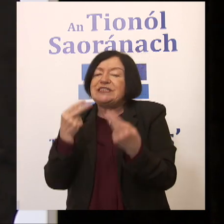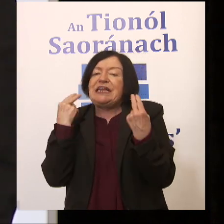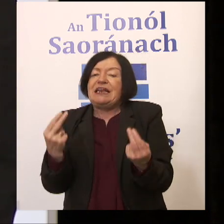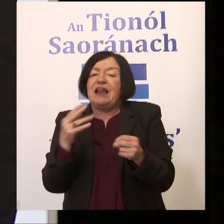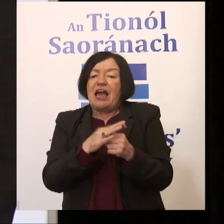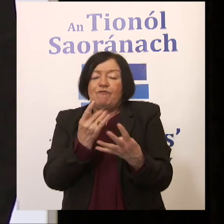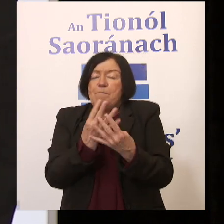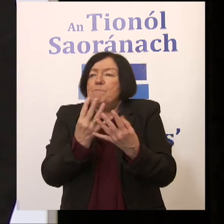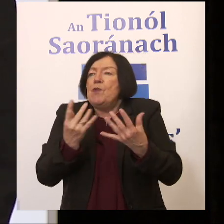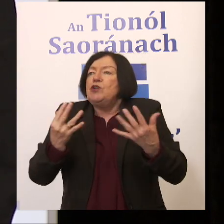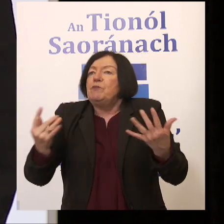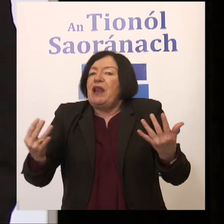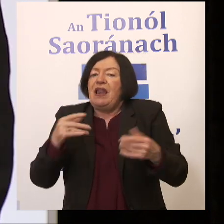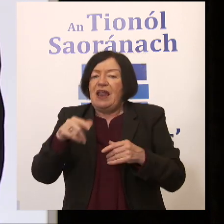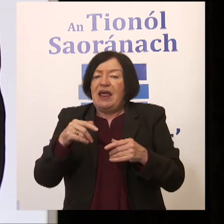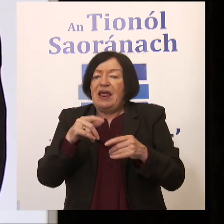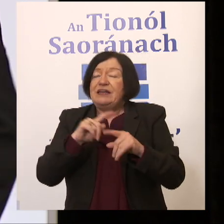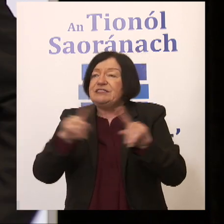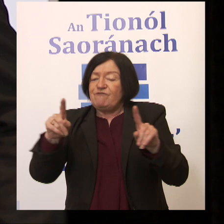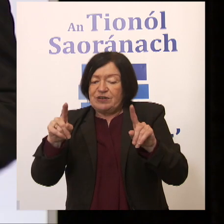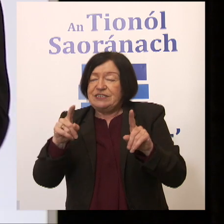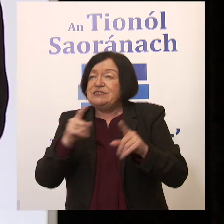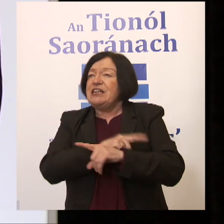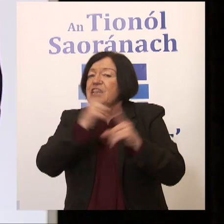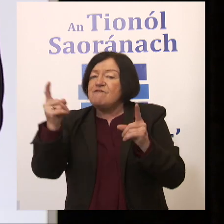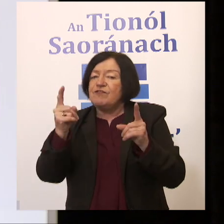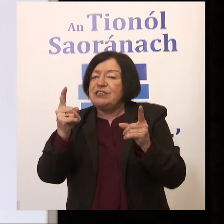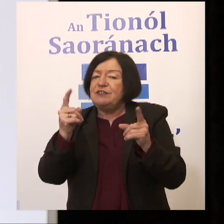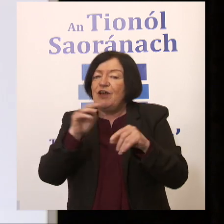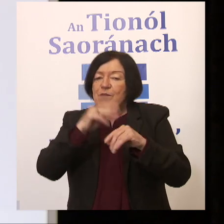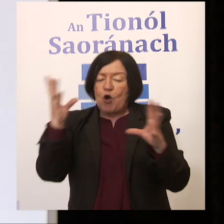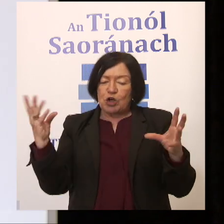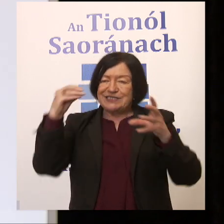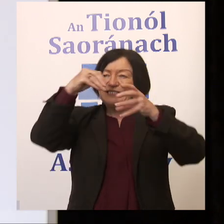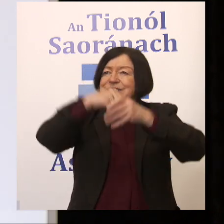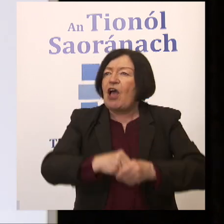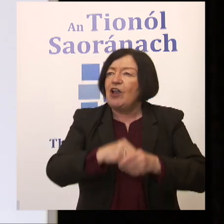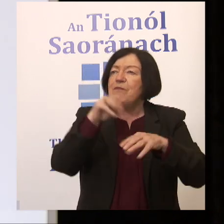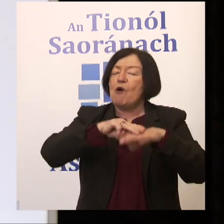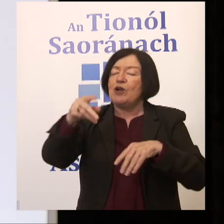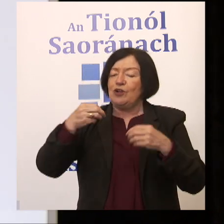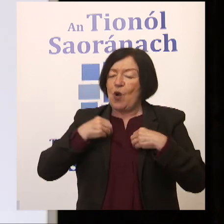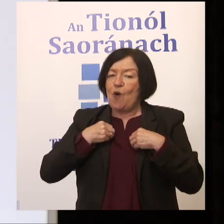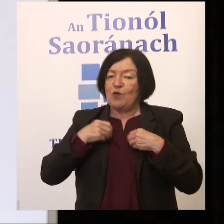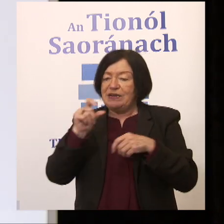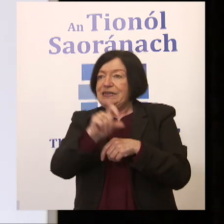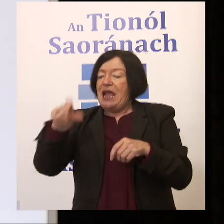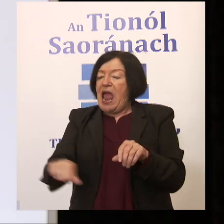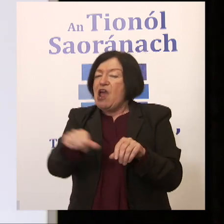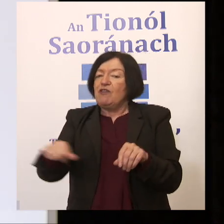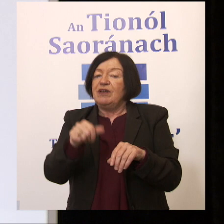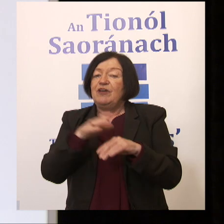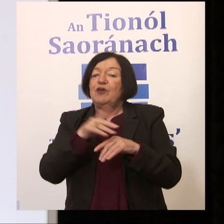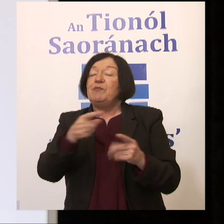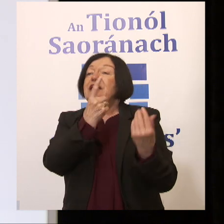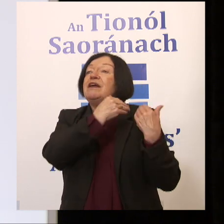having multiple local level delivery structures, but so consolidating more things within the local government system, ultimately